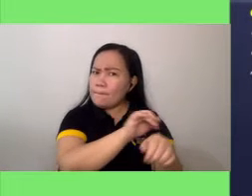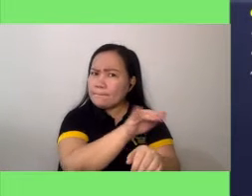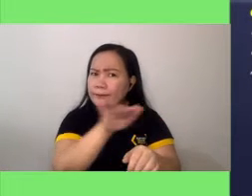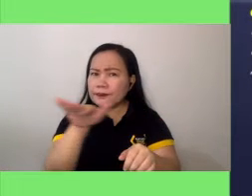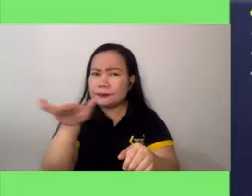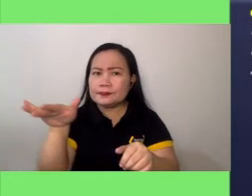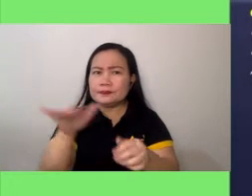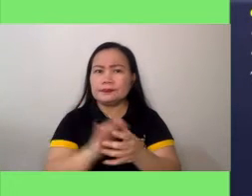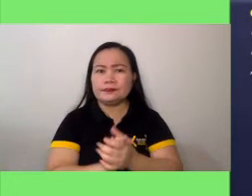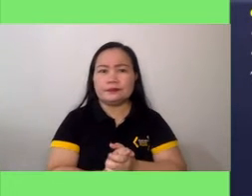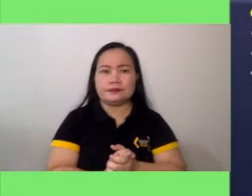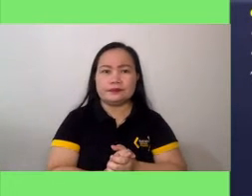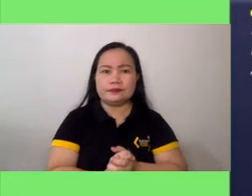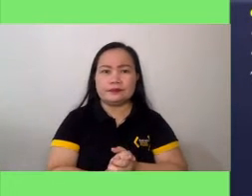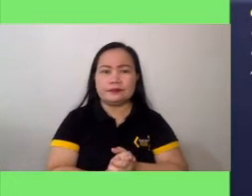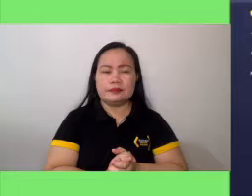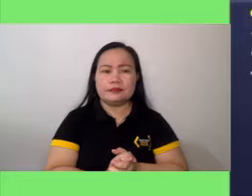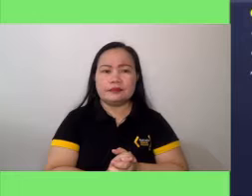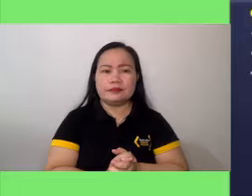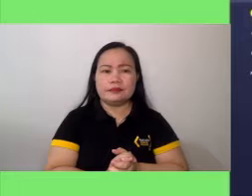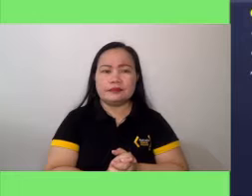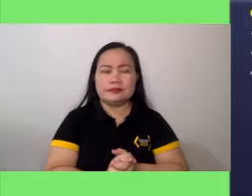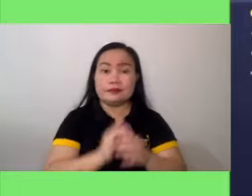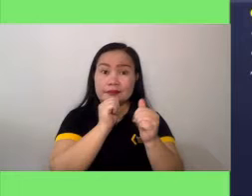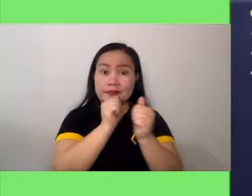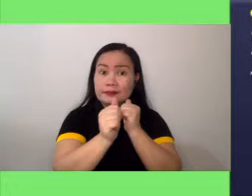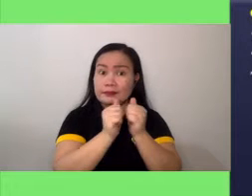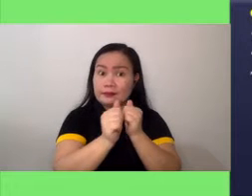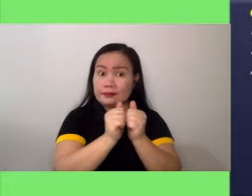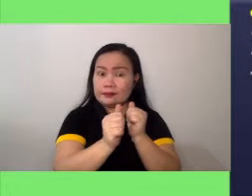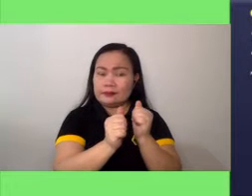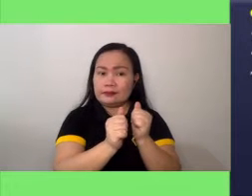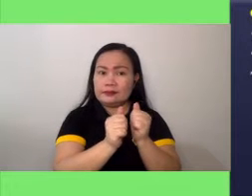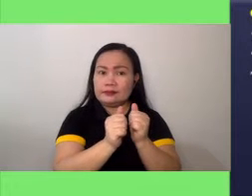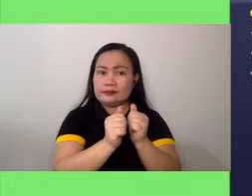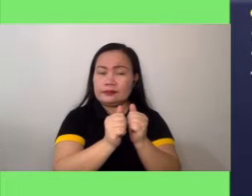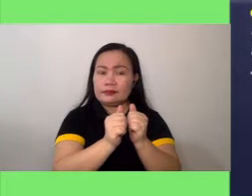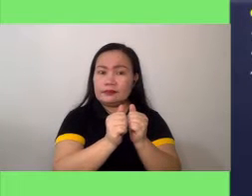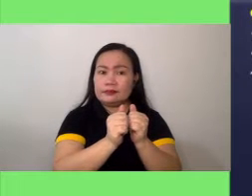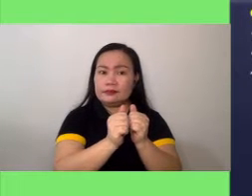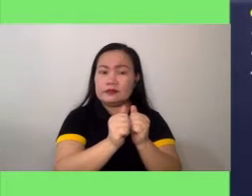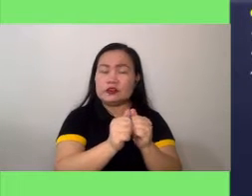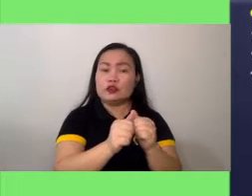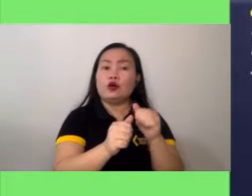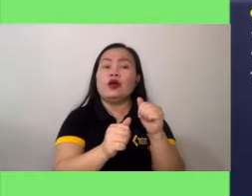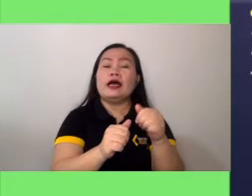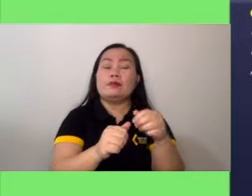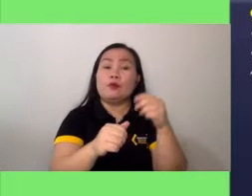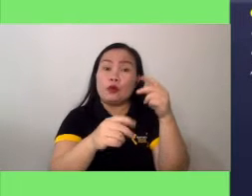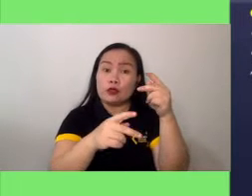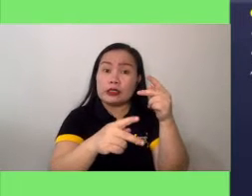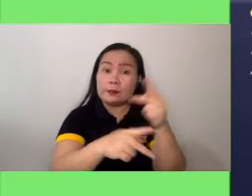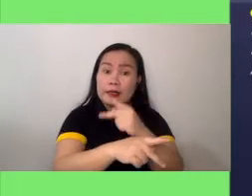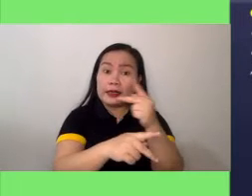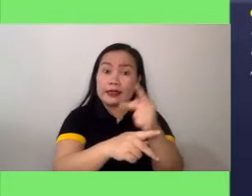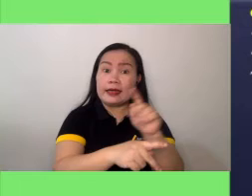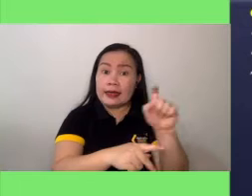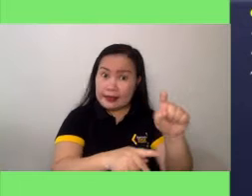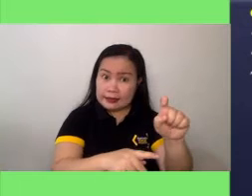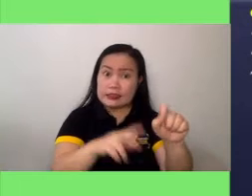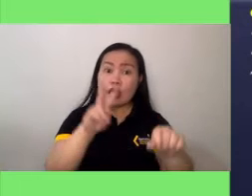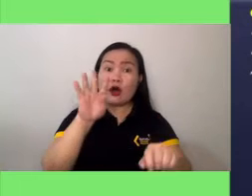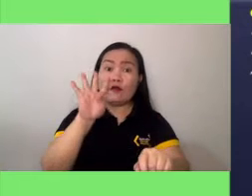to 2. Or y squared. So, ano ba ibig sabihin nito? Ibig sabihin, you're going to multiply x